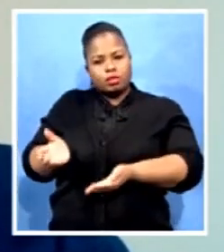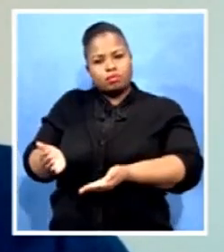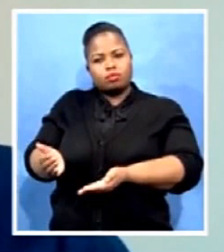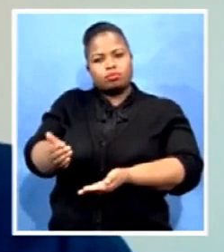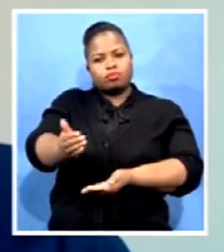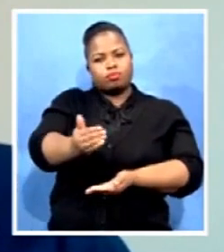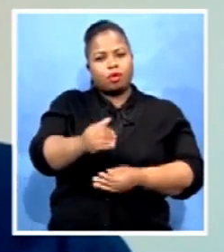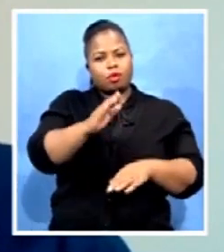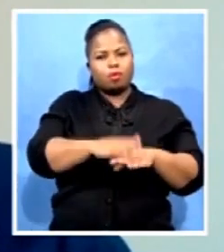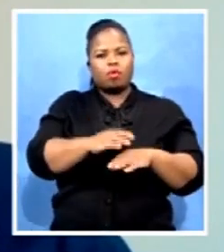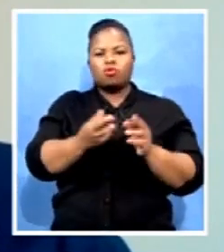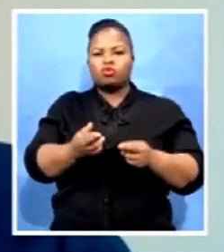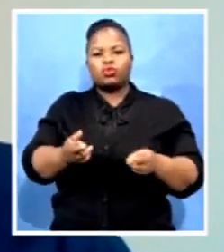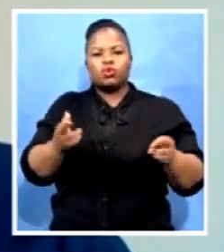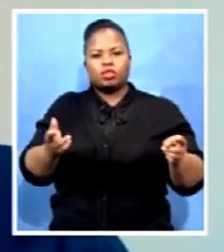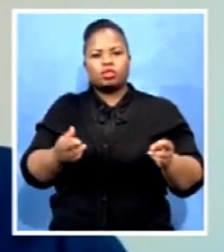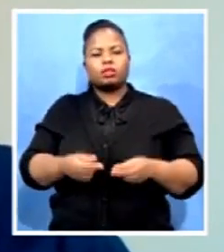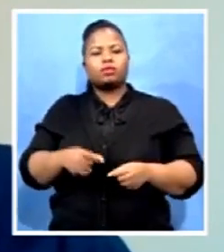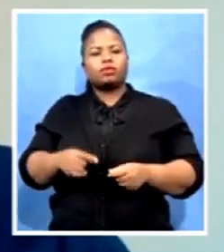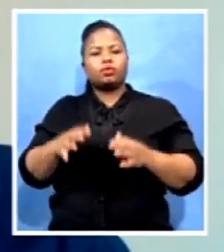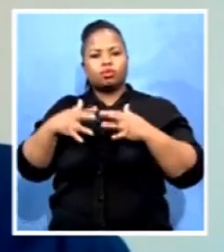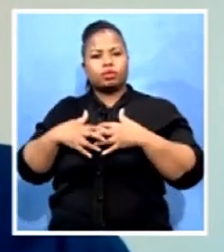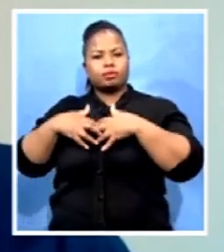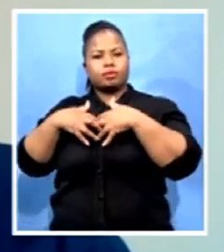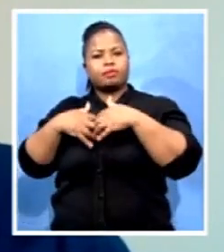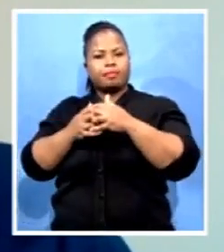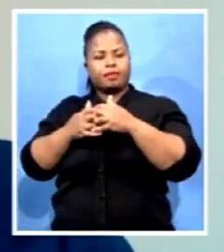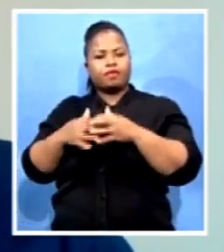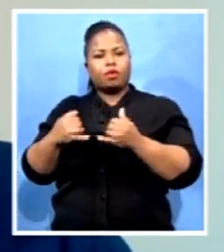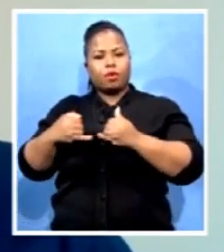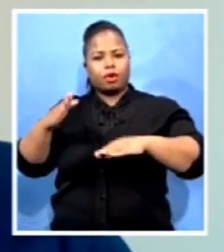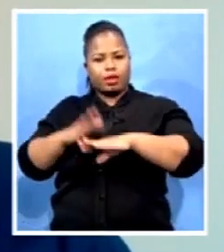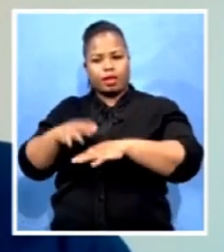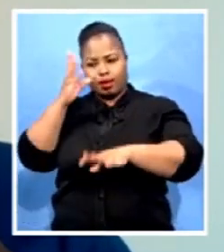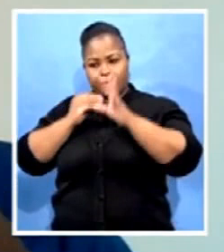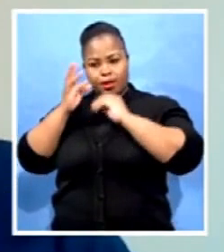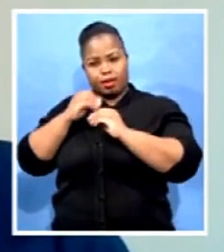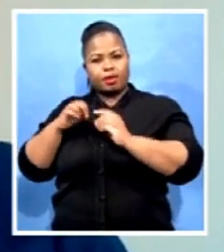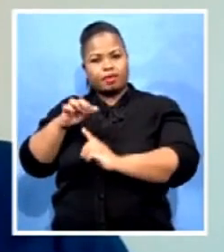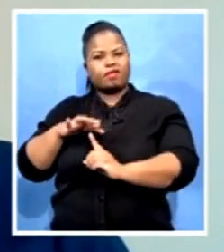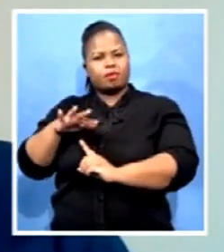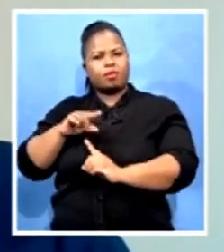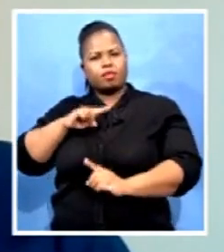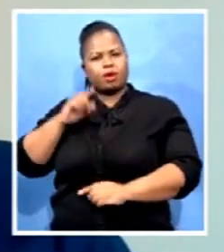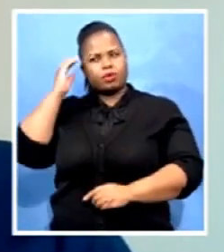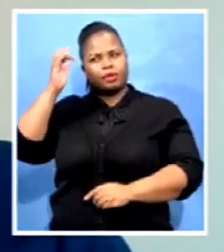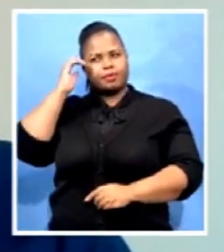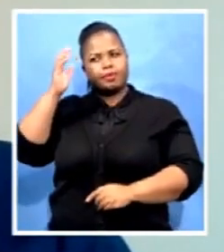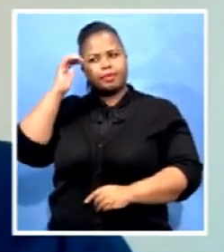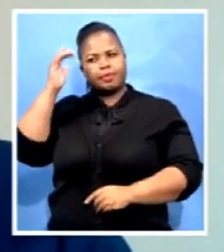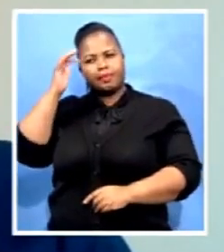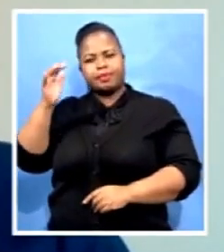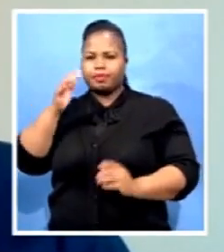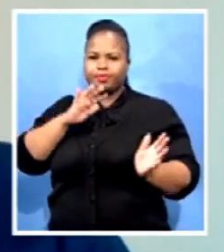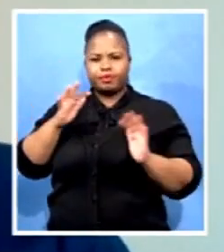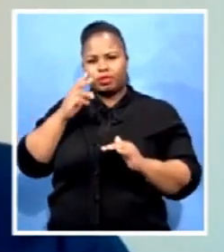education for virtual learning environment. Okay, because we thought about it, in terms of that learner at home that has